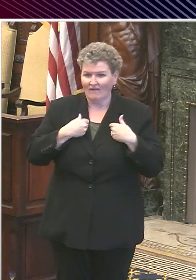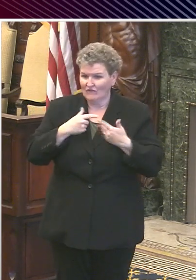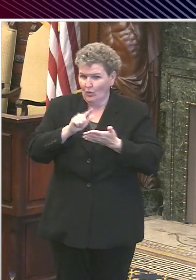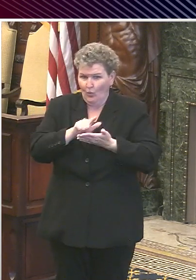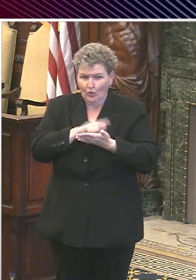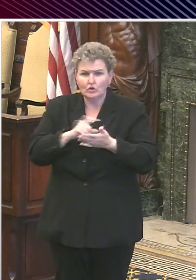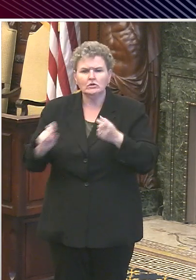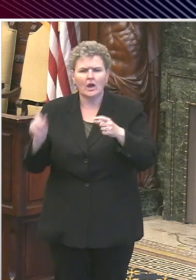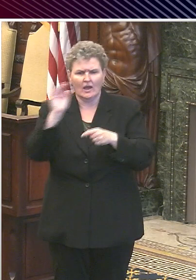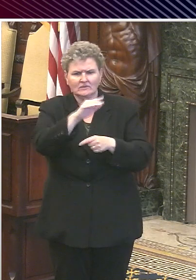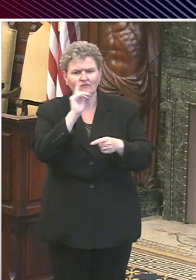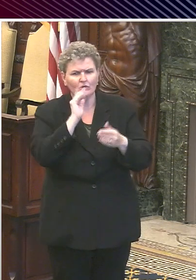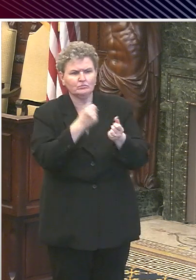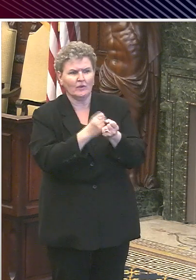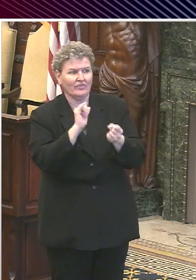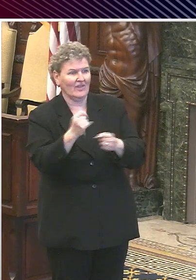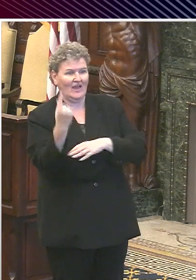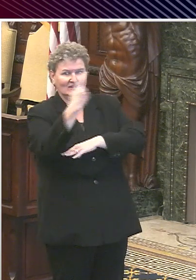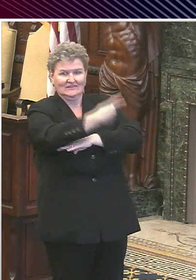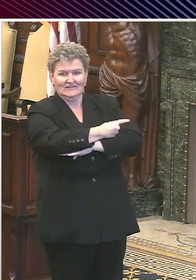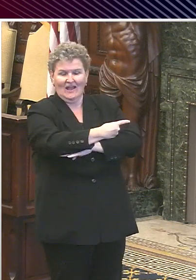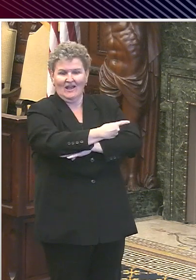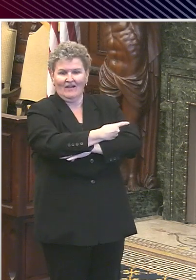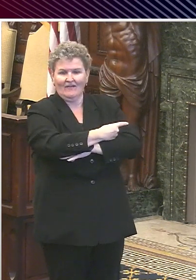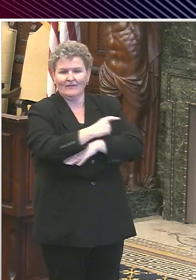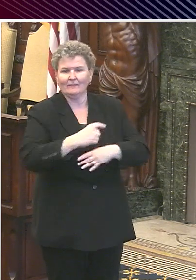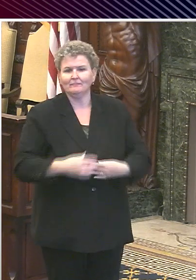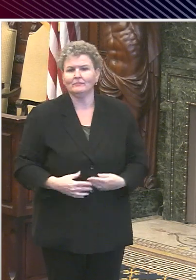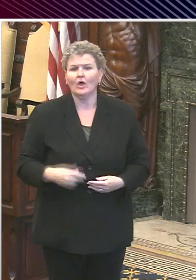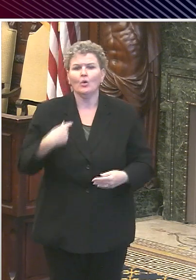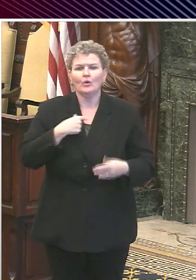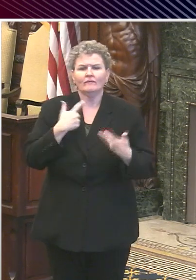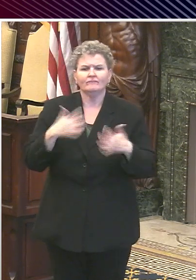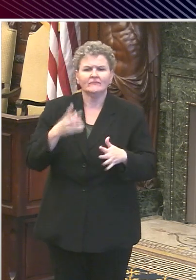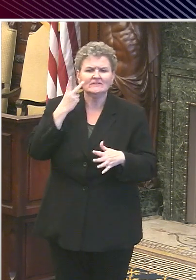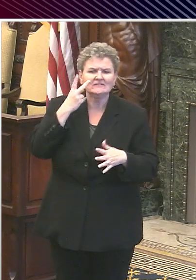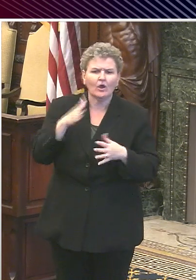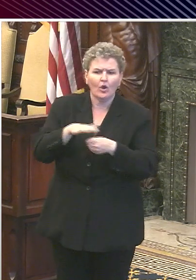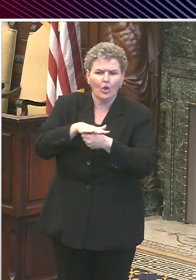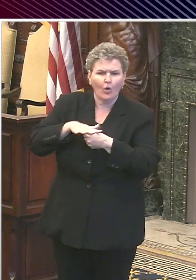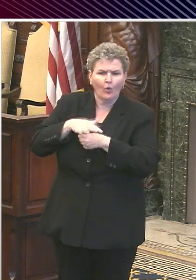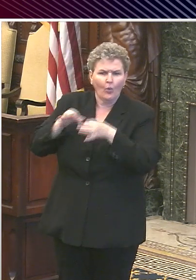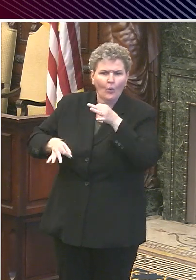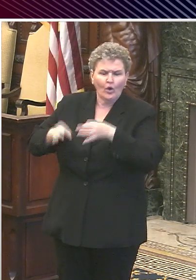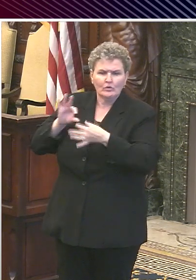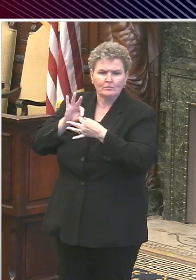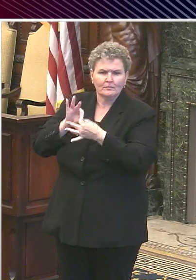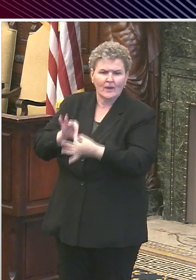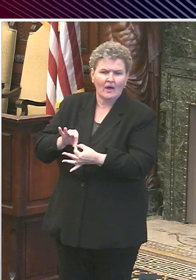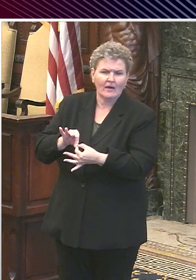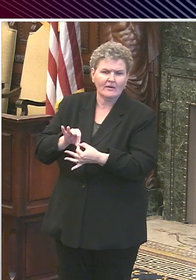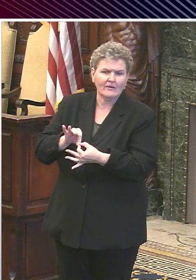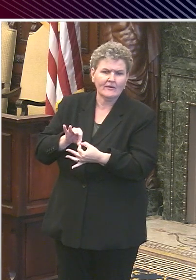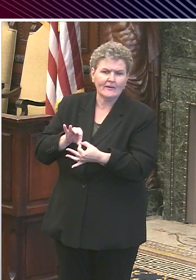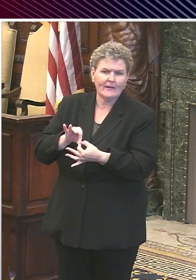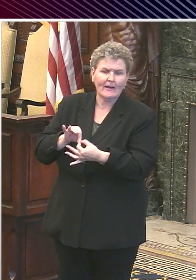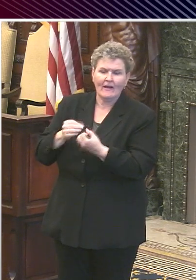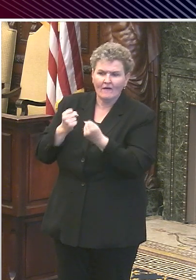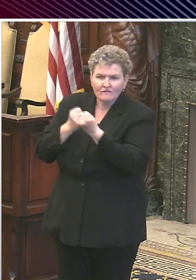that day. We are waiting to see what the local courts do in terms of enforcement of the